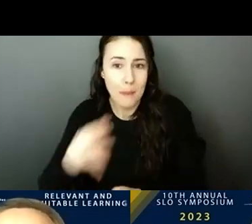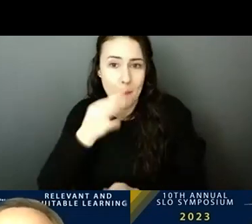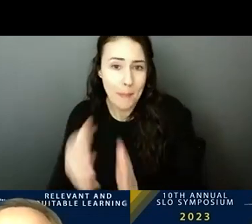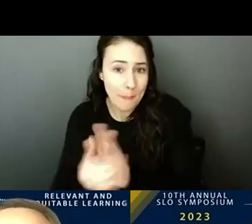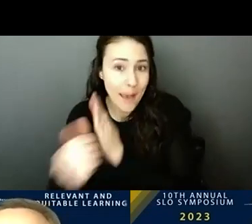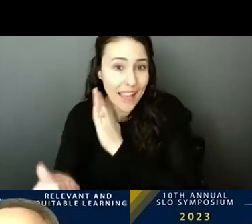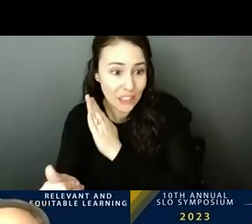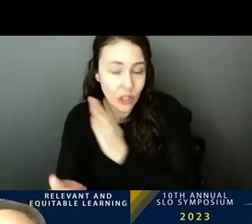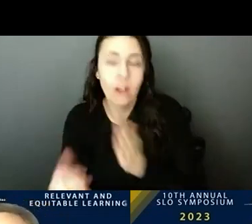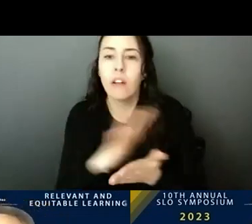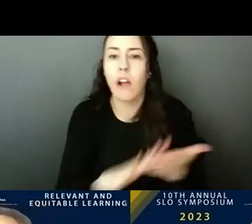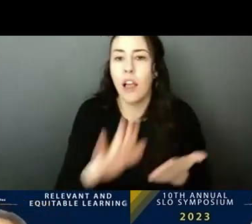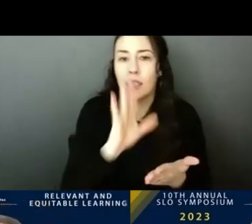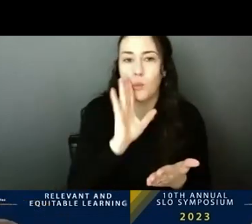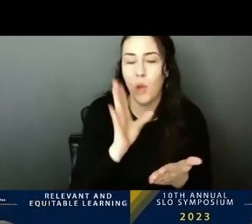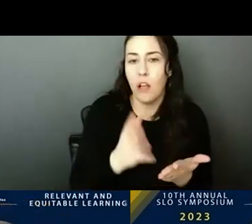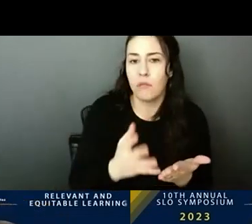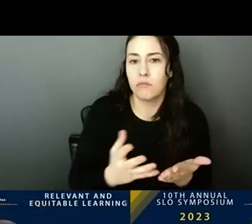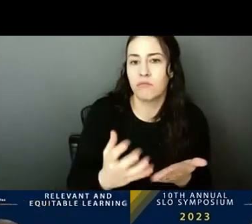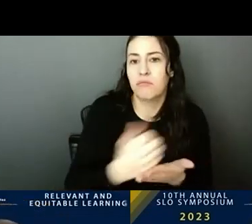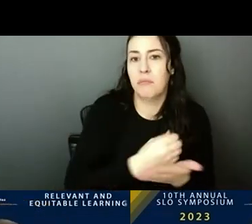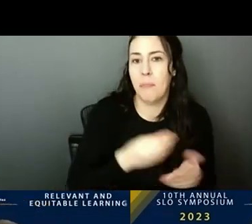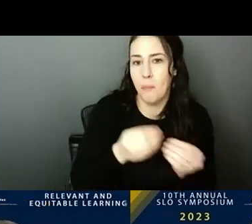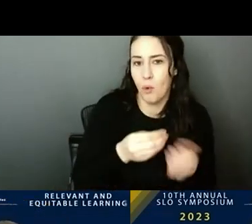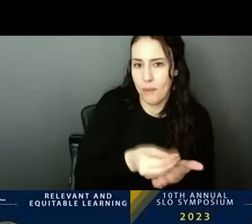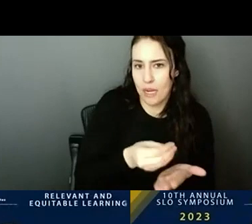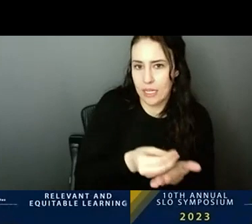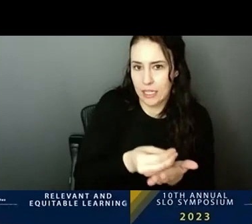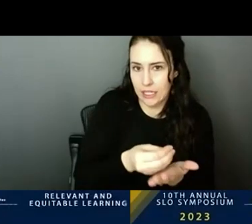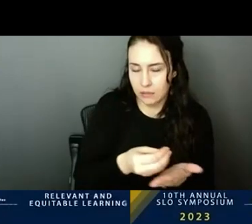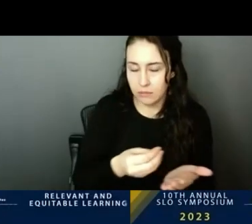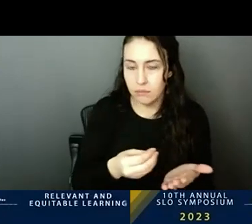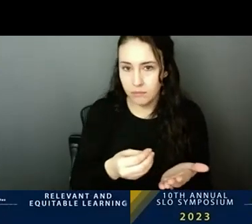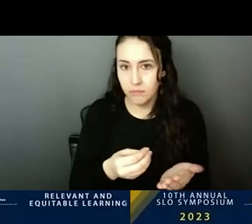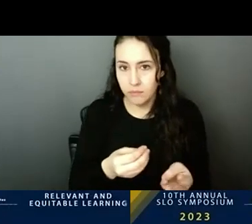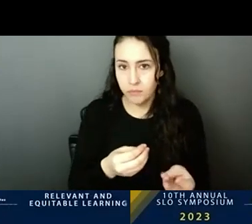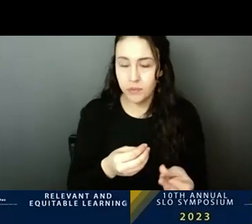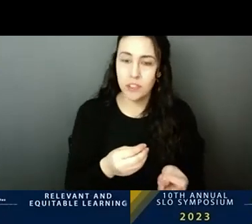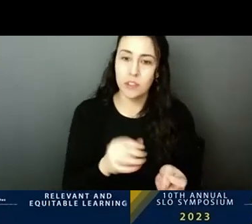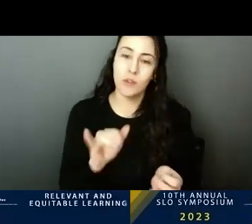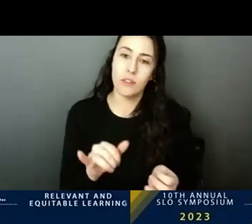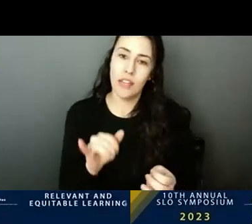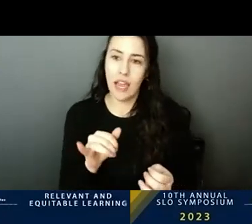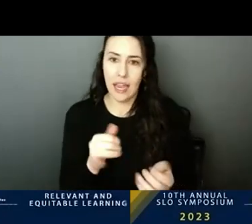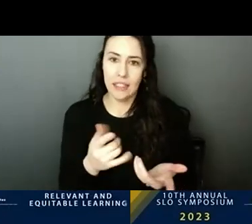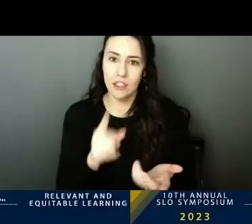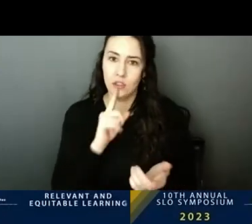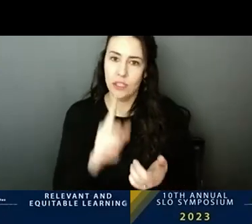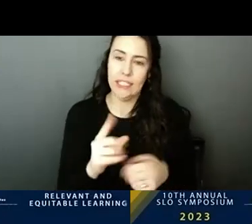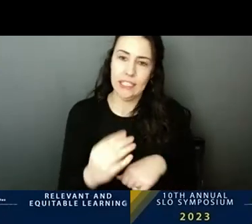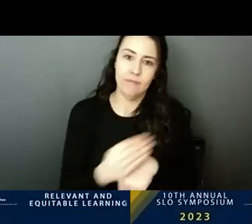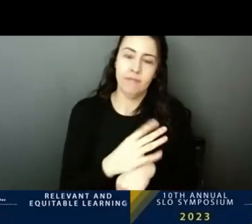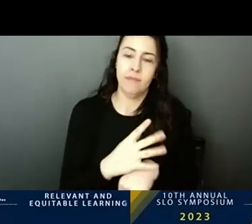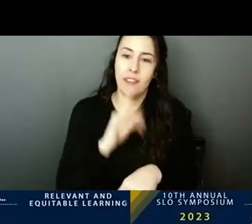see within CBE in particular, a move in that direction to really focus on this bottom line of are